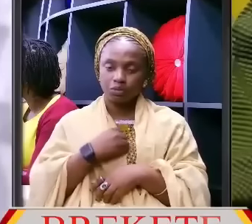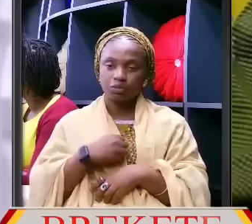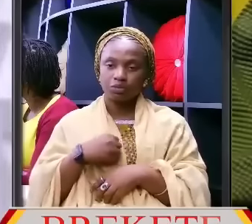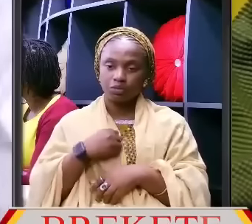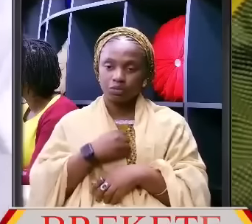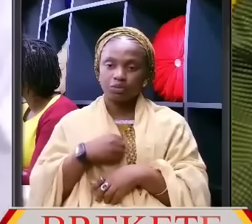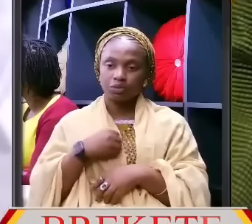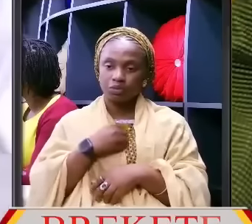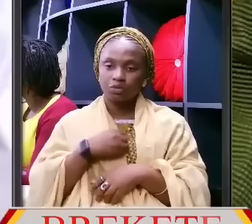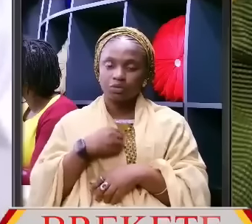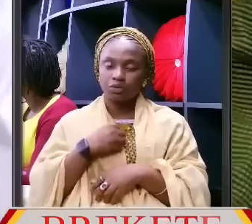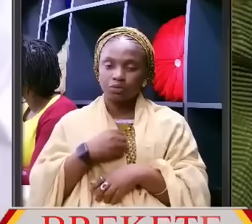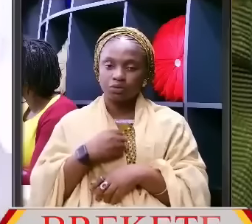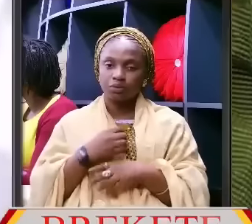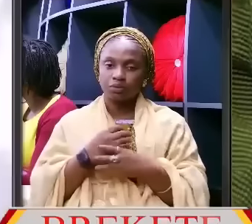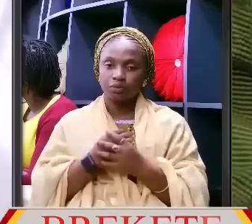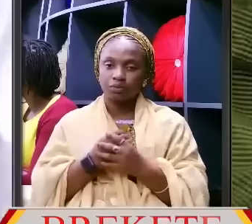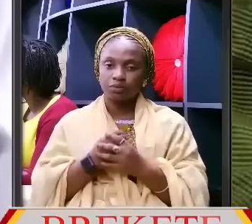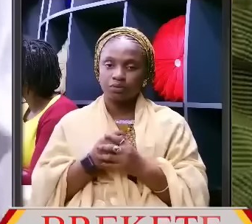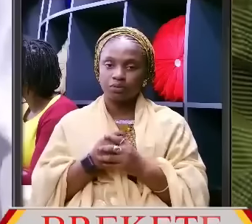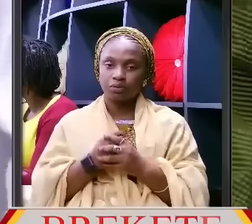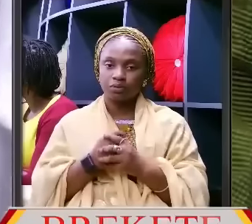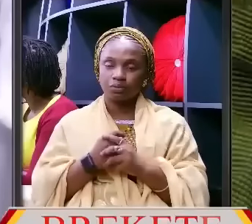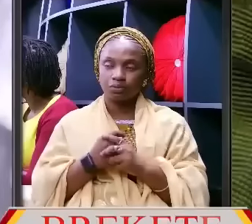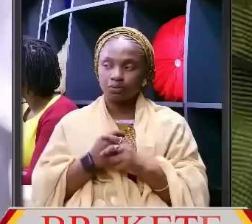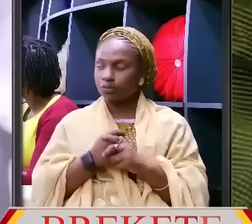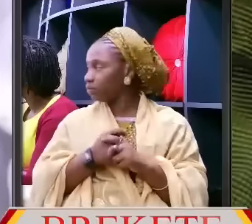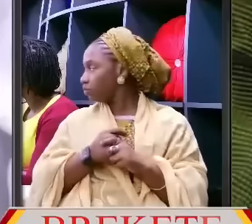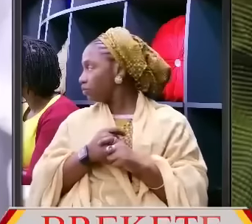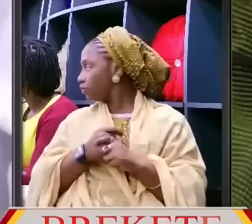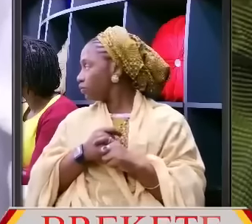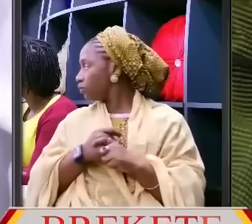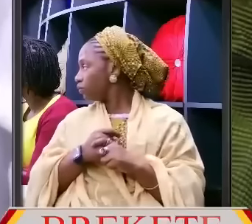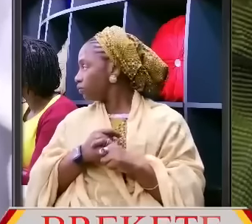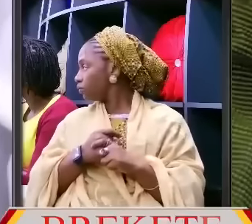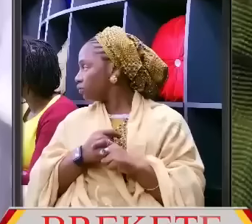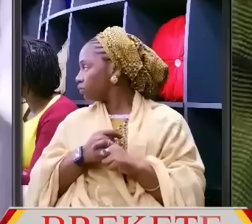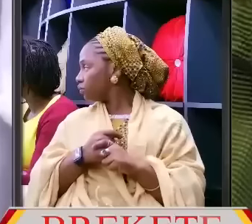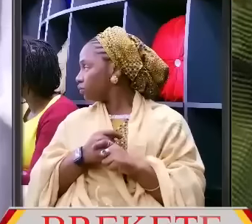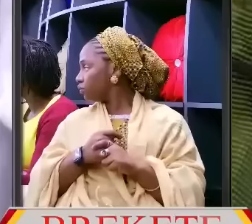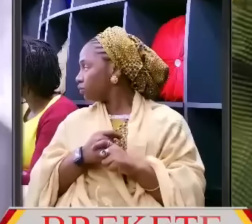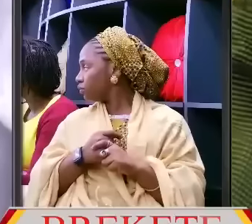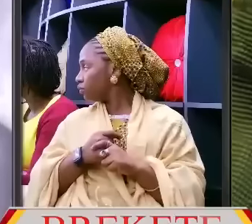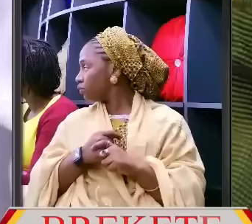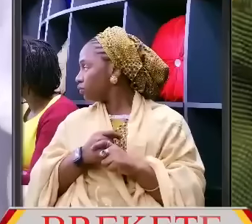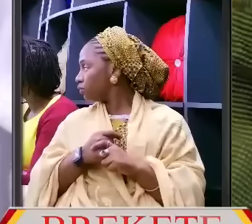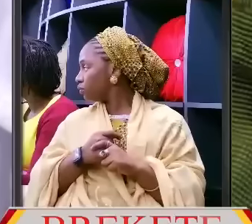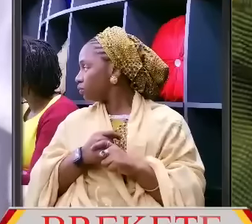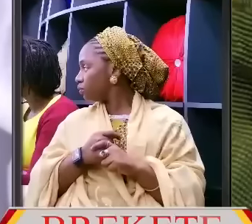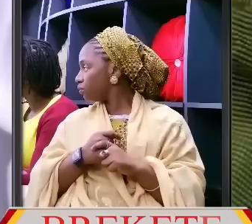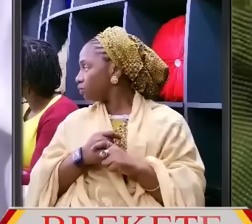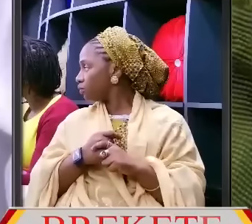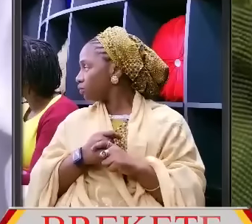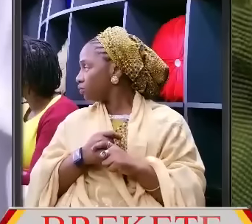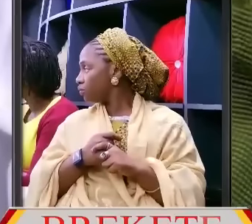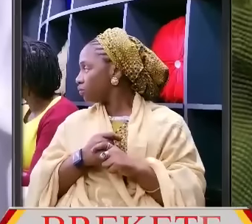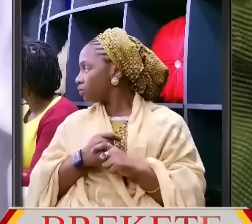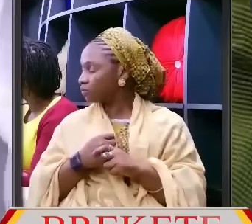Sorry, sir. Take it easy. Yay, hey, excuse me. Step back. Come out here.